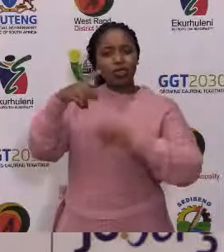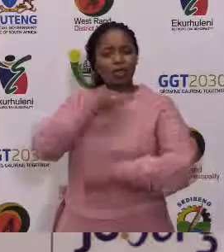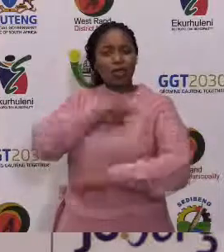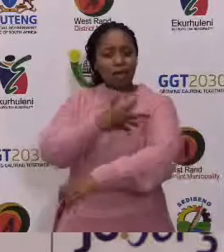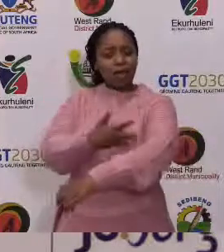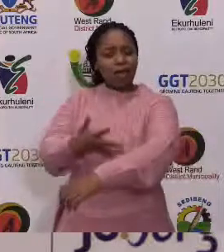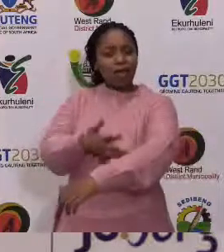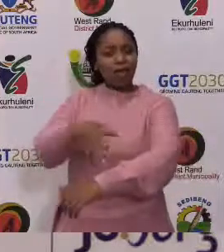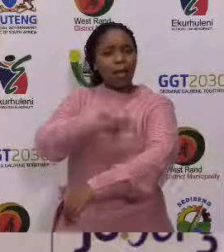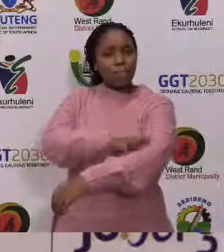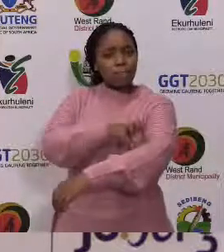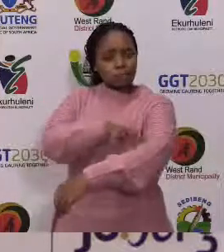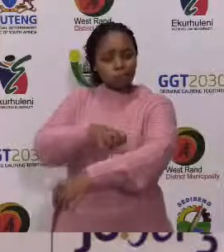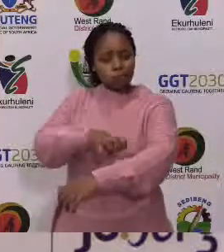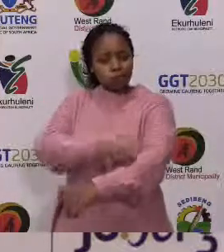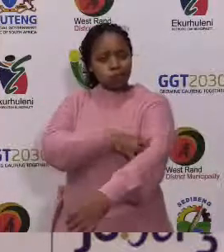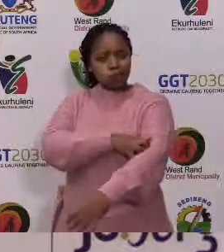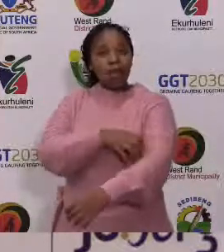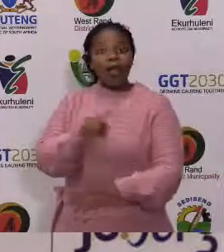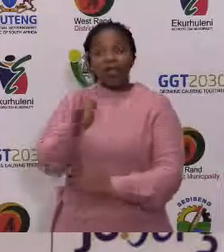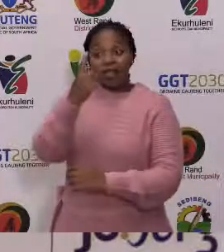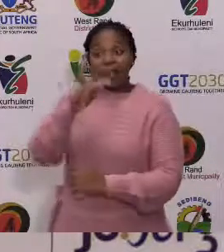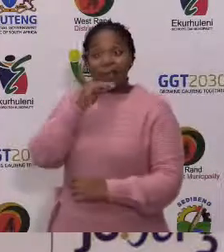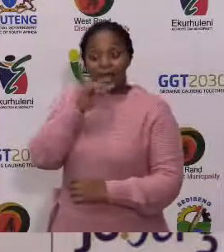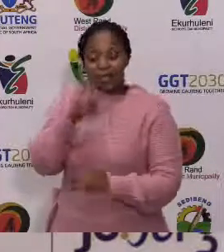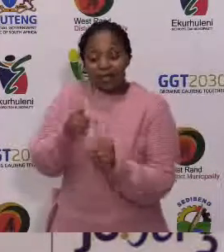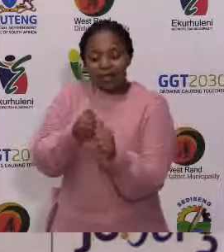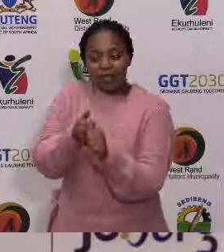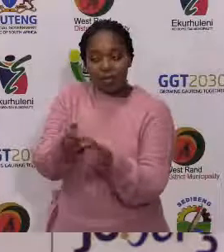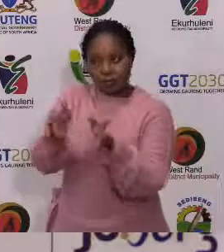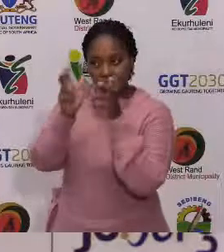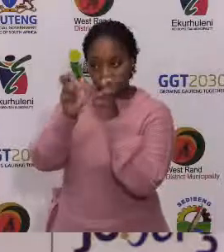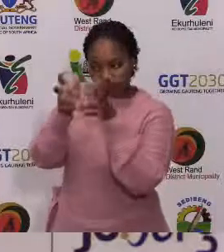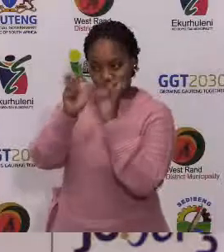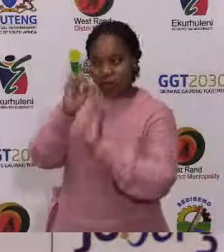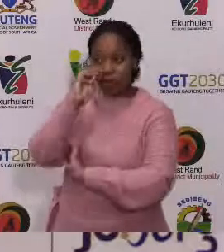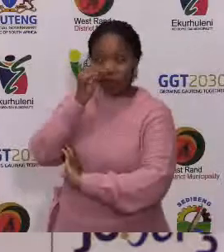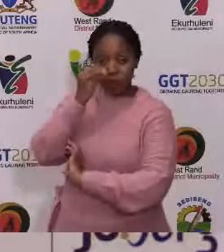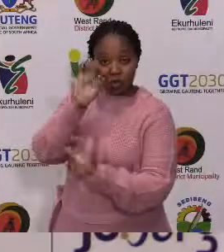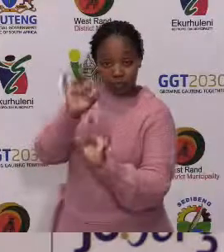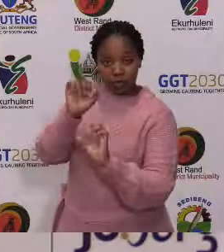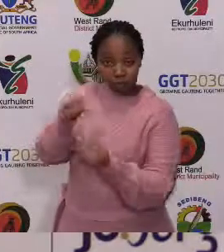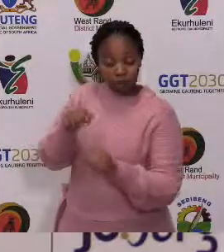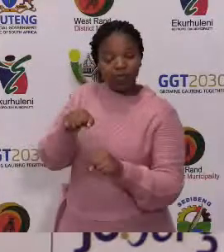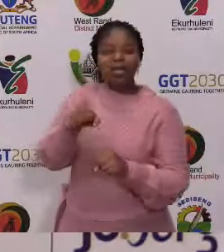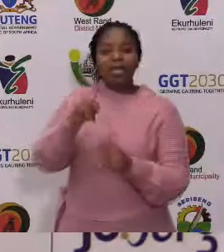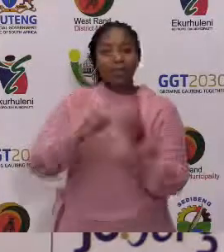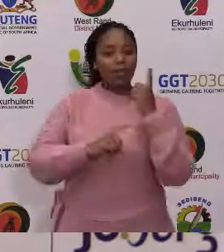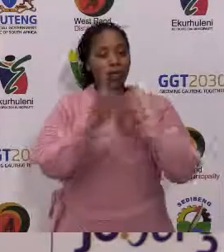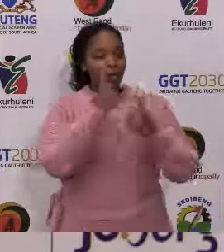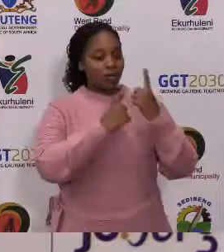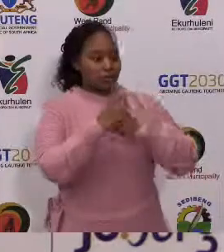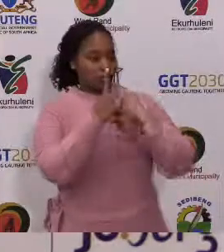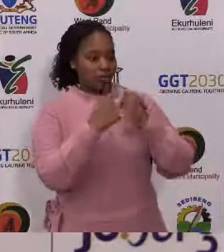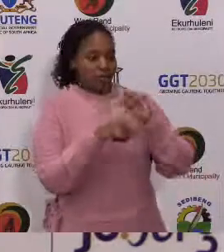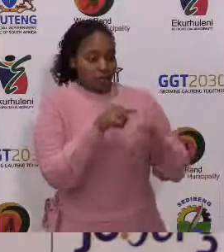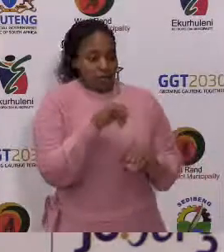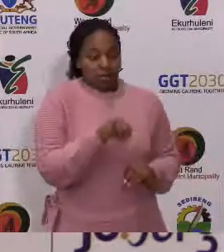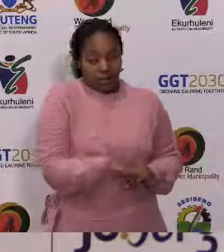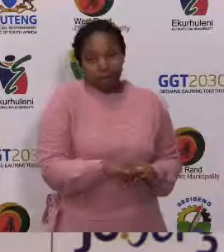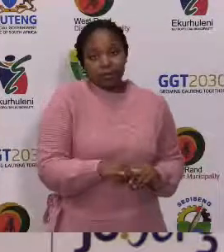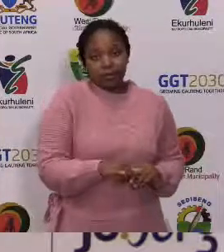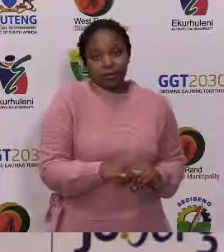means that they listen to they follow the news very closely, and they were asking questions